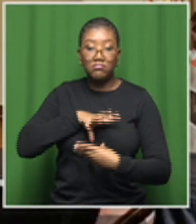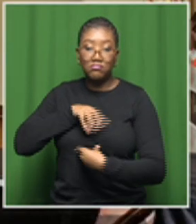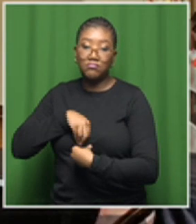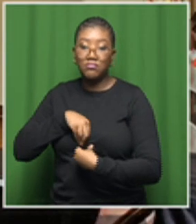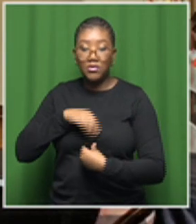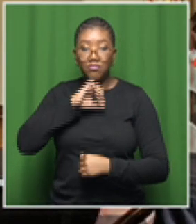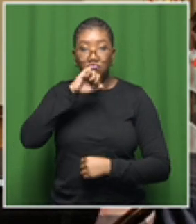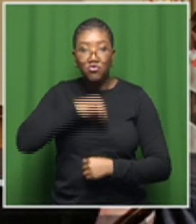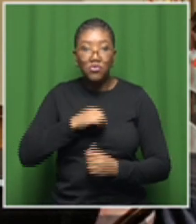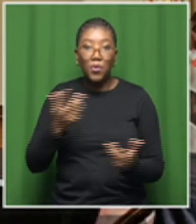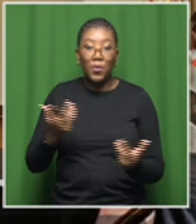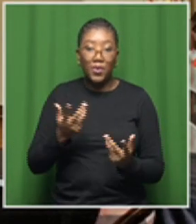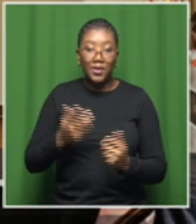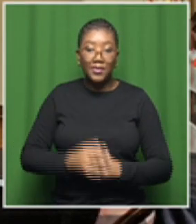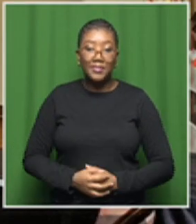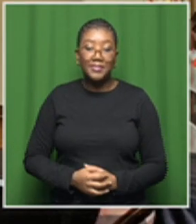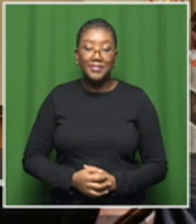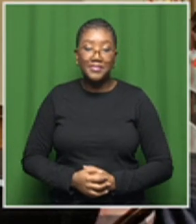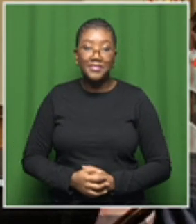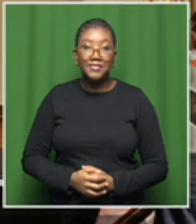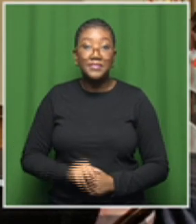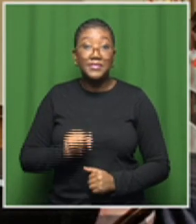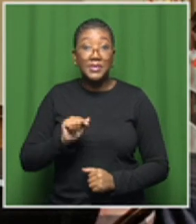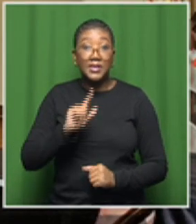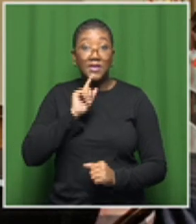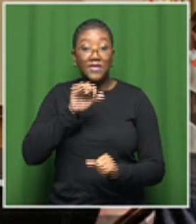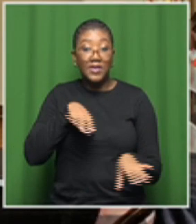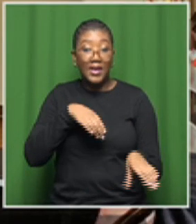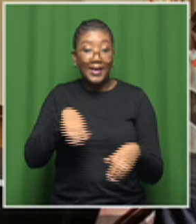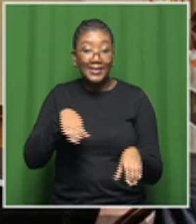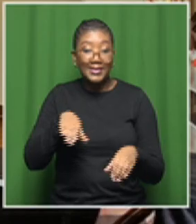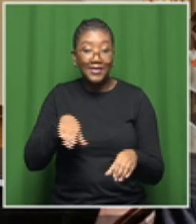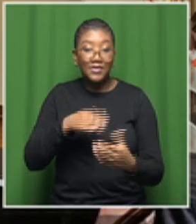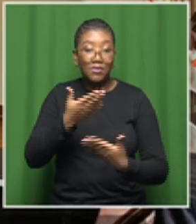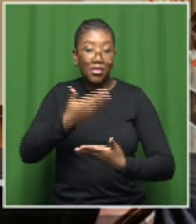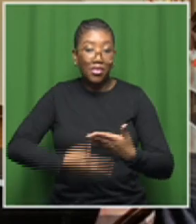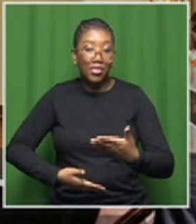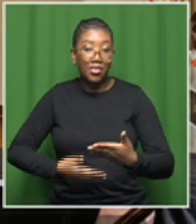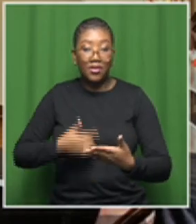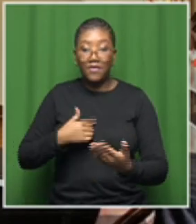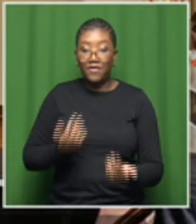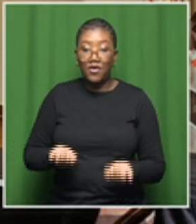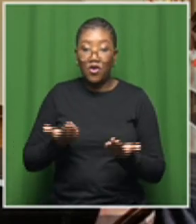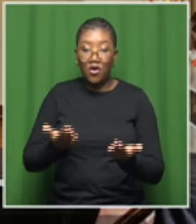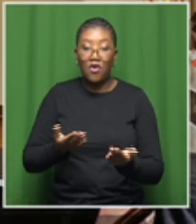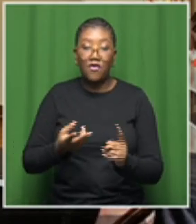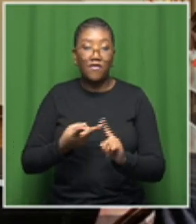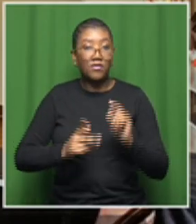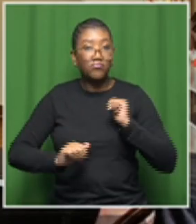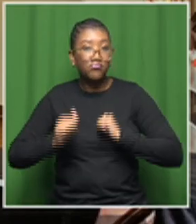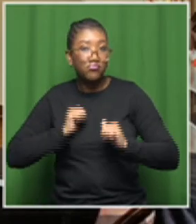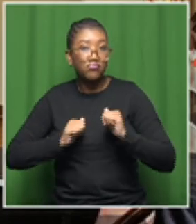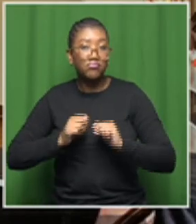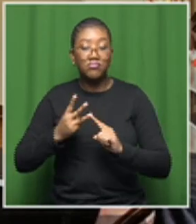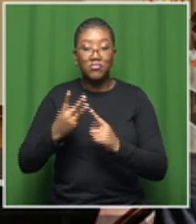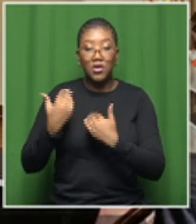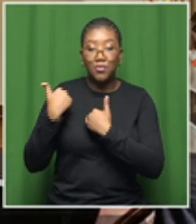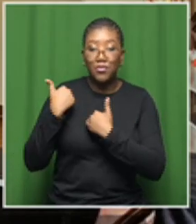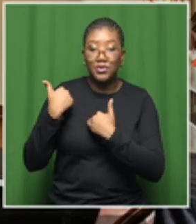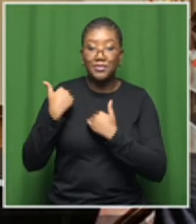it. Okay, and so if we're looking at the activities on play or on offer, the responsibilities as well that volunteers